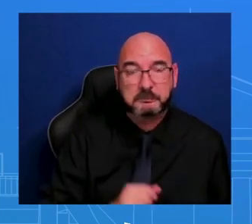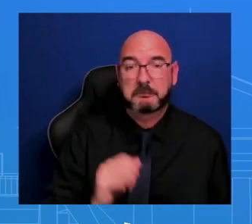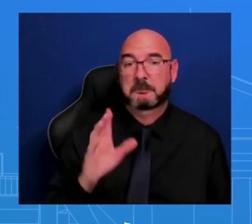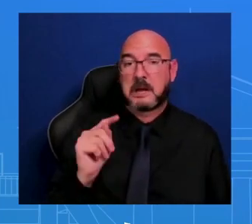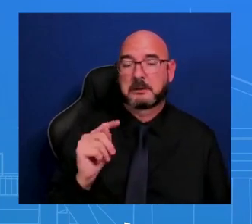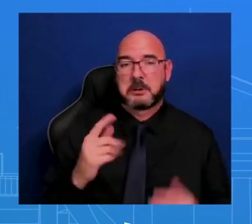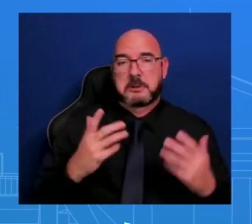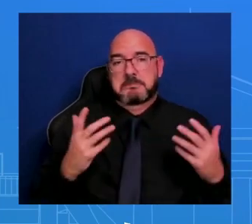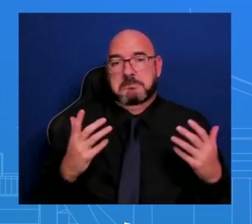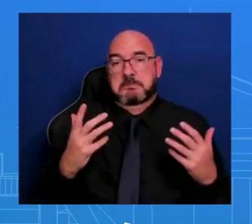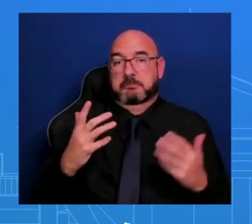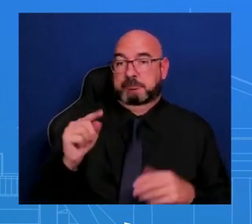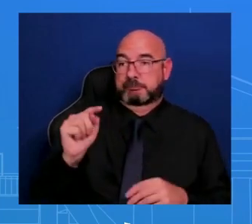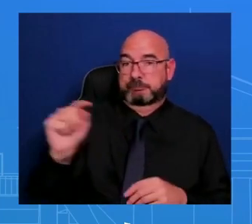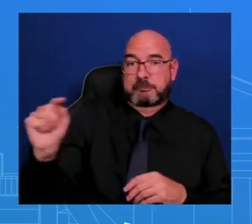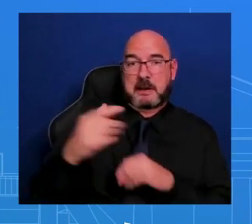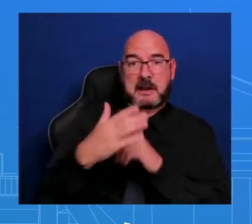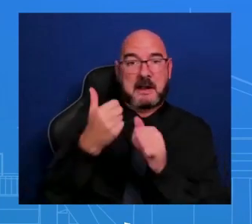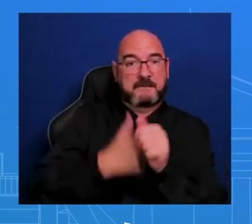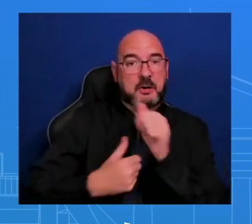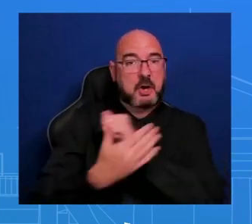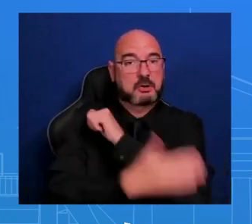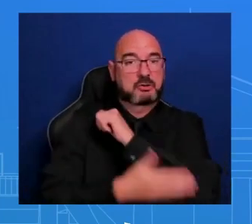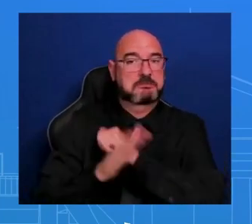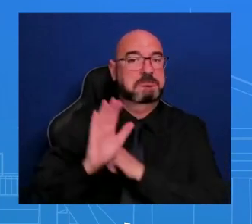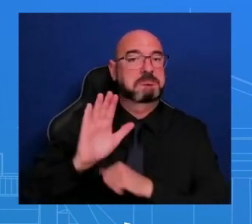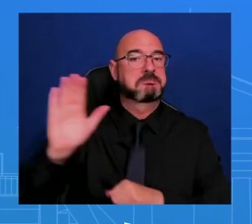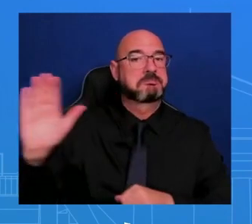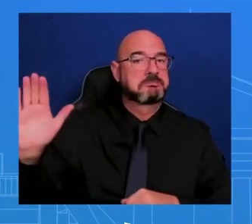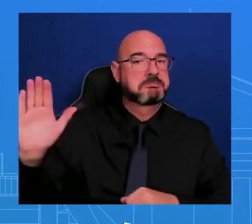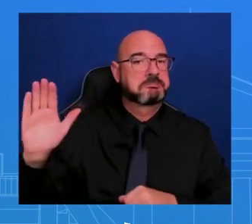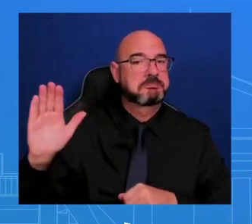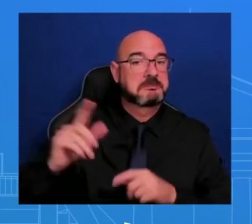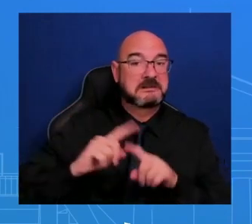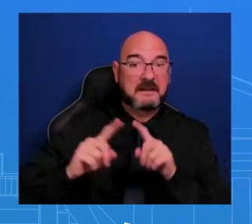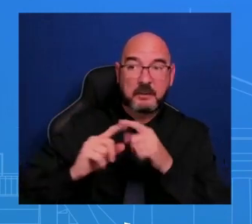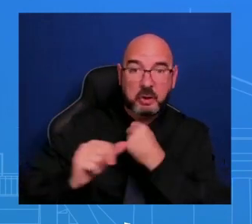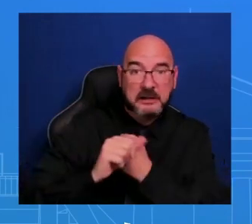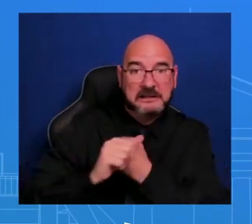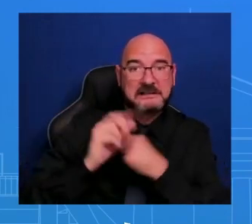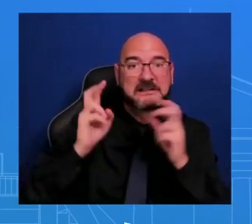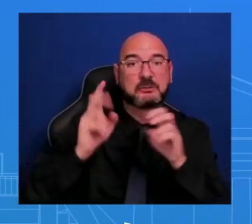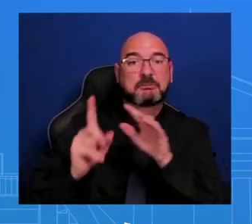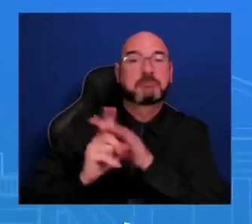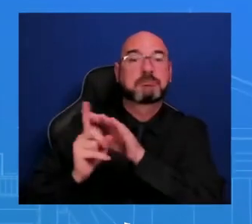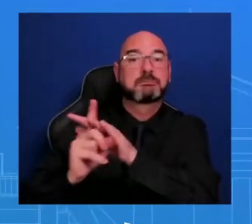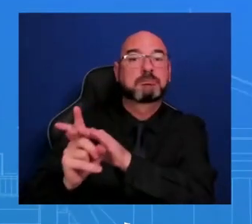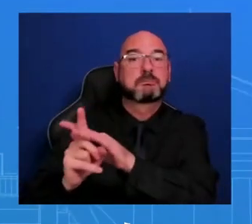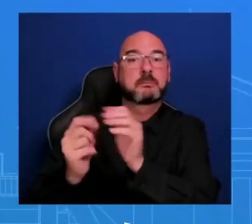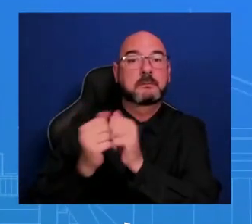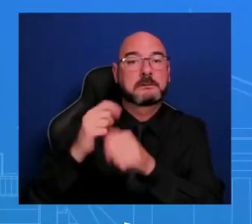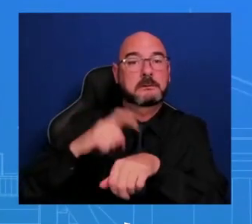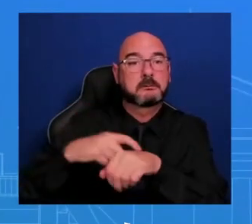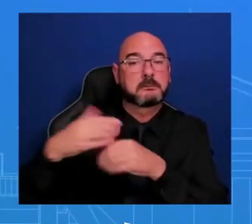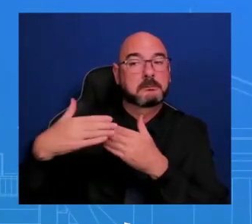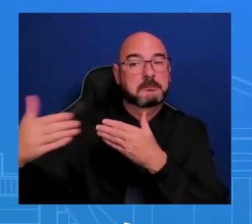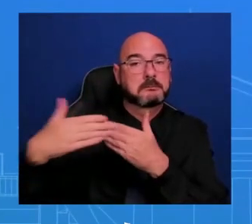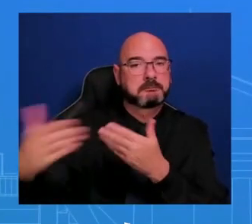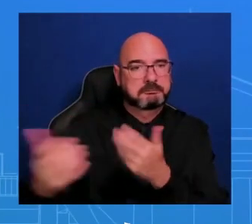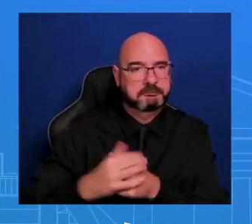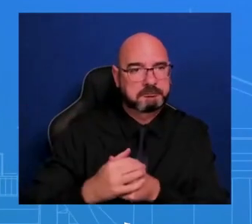each will change over time. And we're doing all the right prudent thinking that you would expect us to. I know that